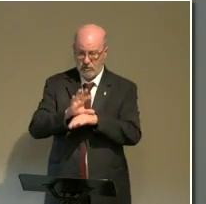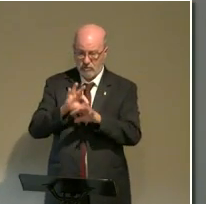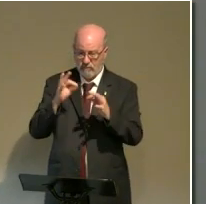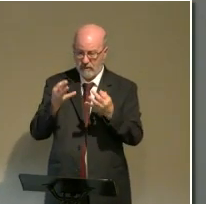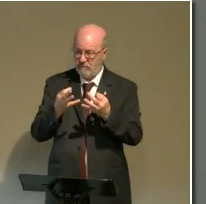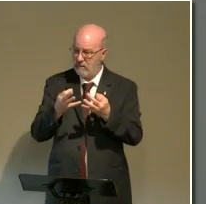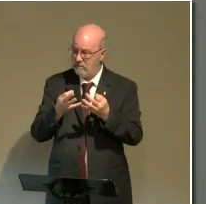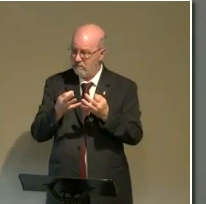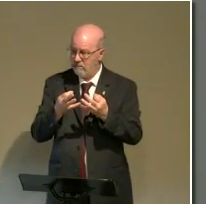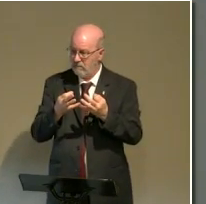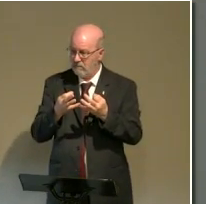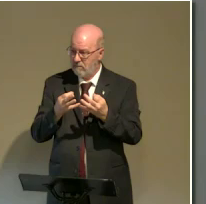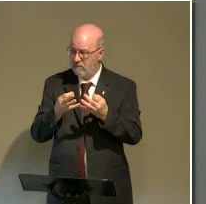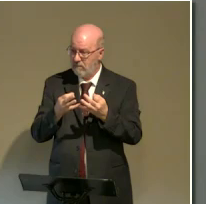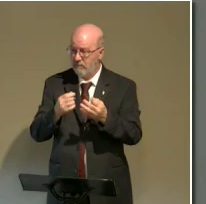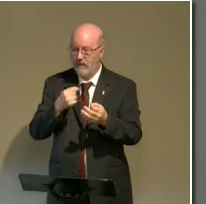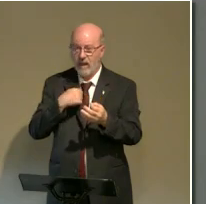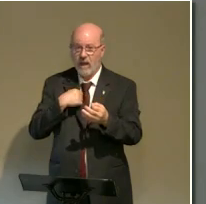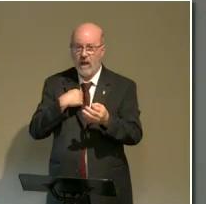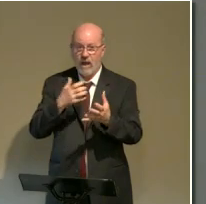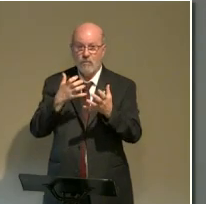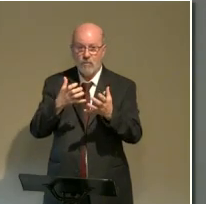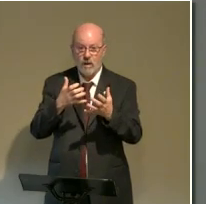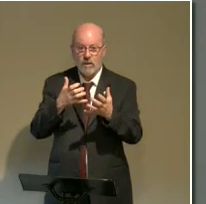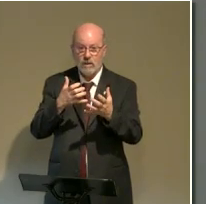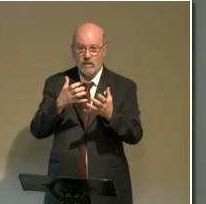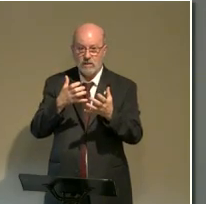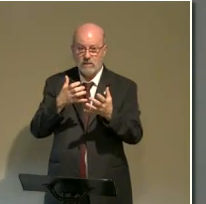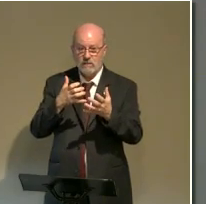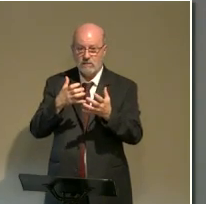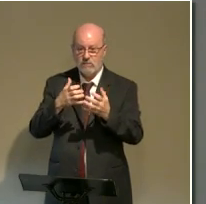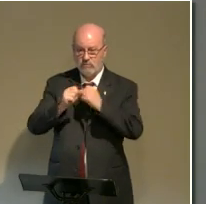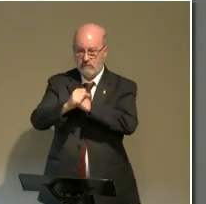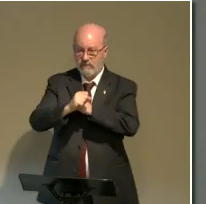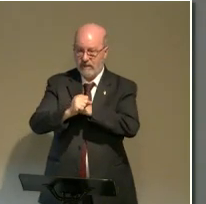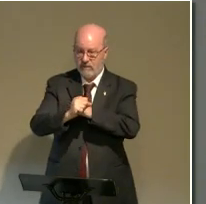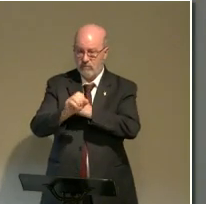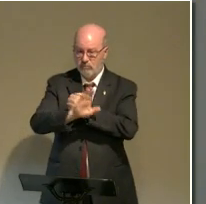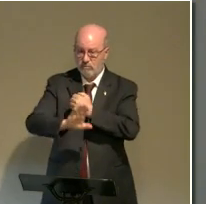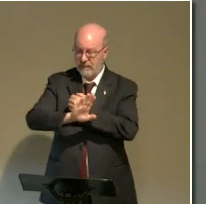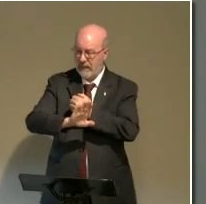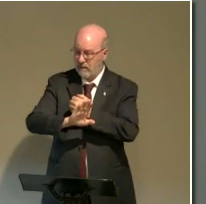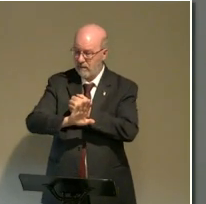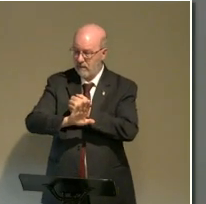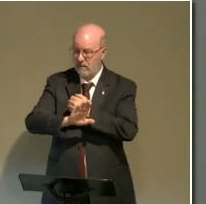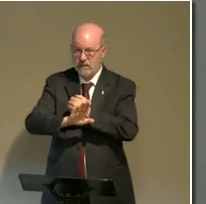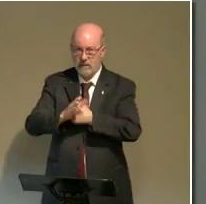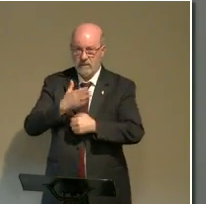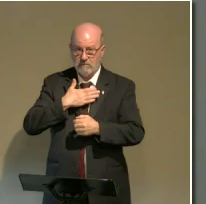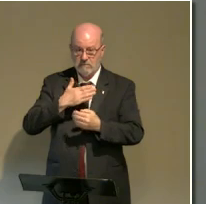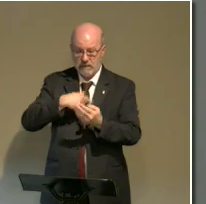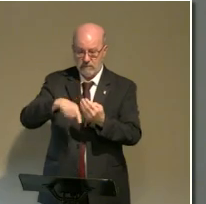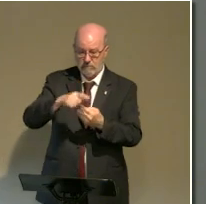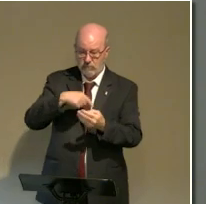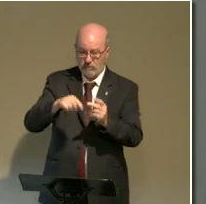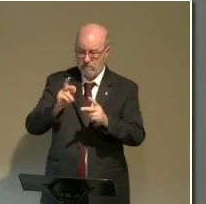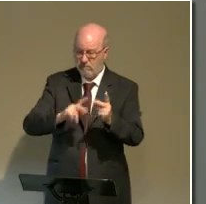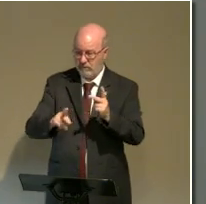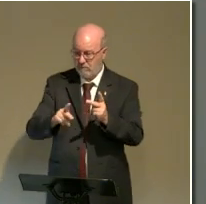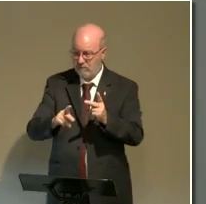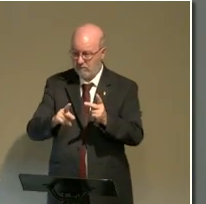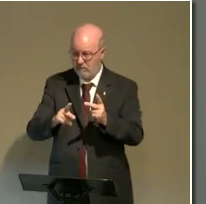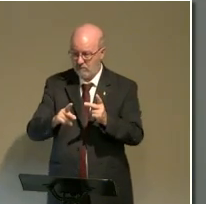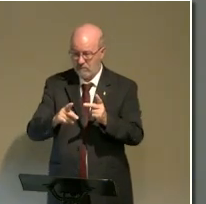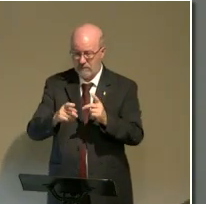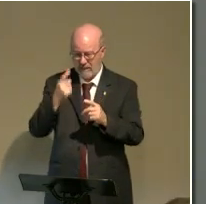family. I want to be in the line of the fire to protect my circle. Okay, I think that I get that